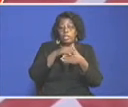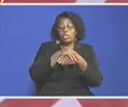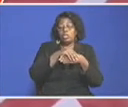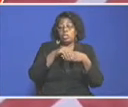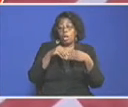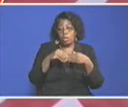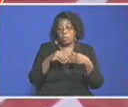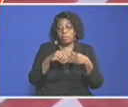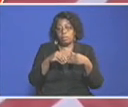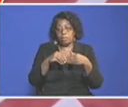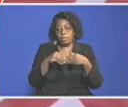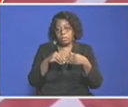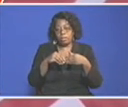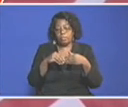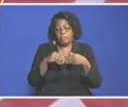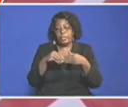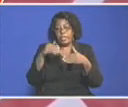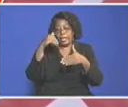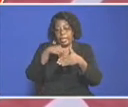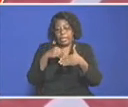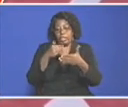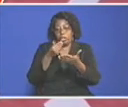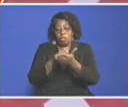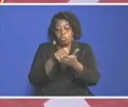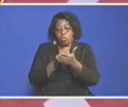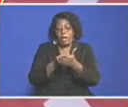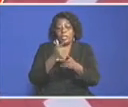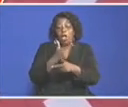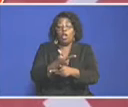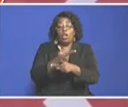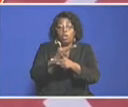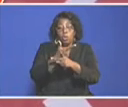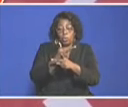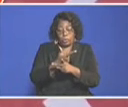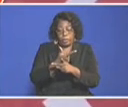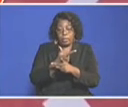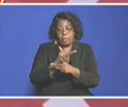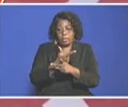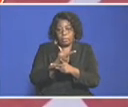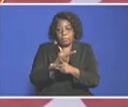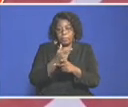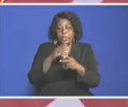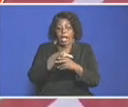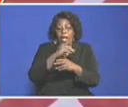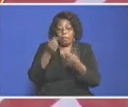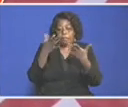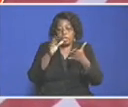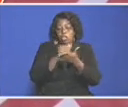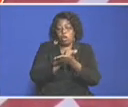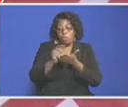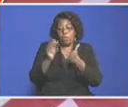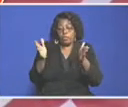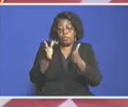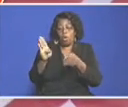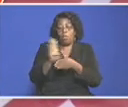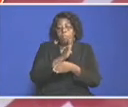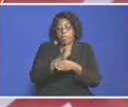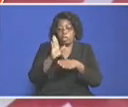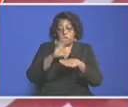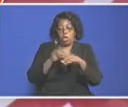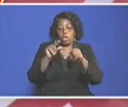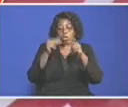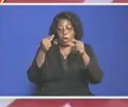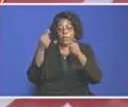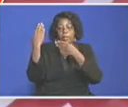million in grants, loans, and equity has been approved for small businesses on